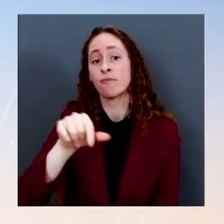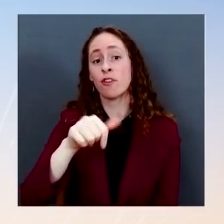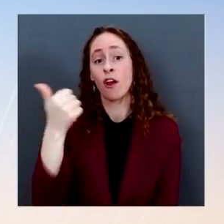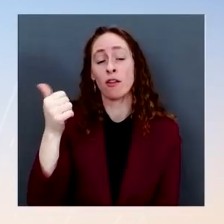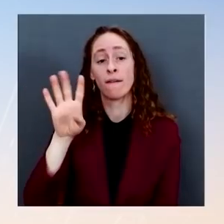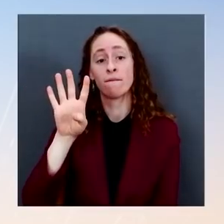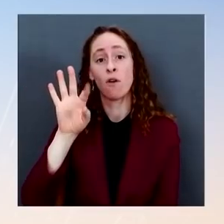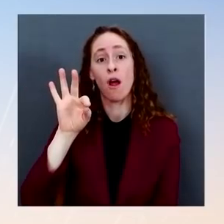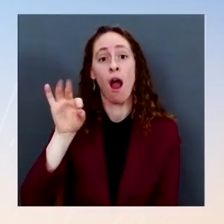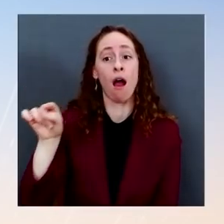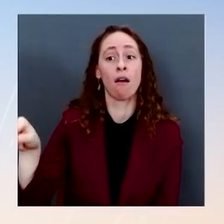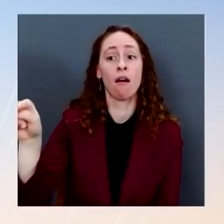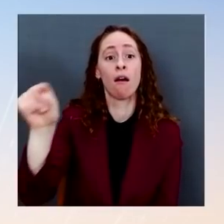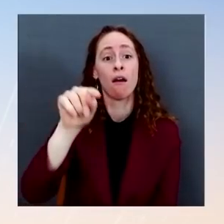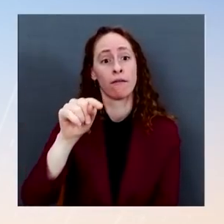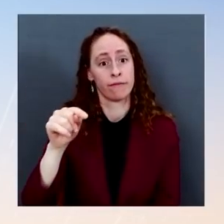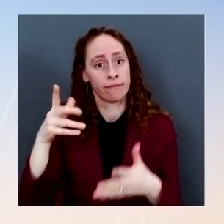a bit of